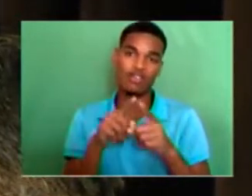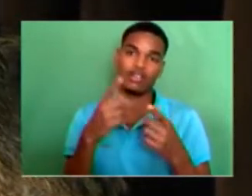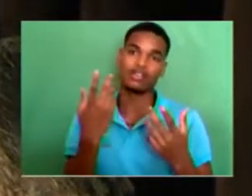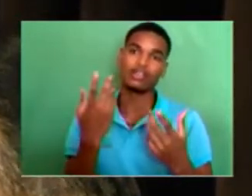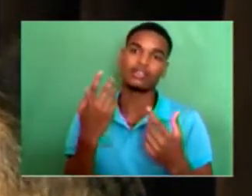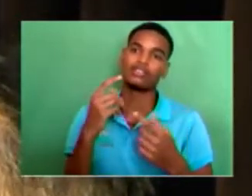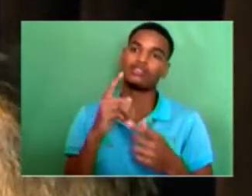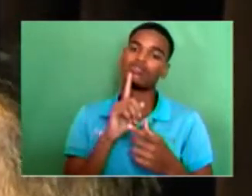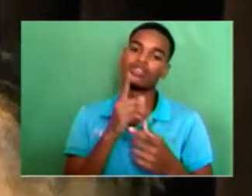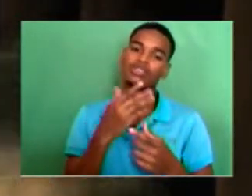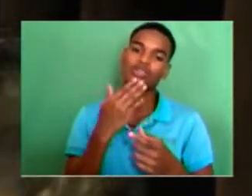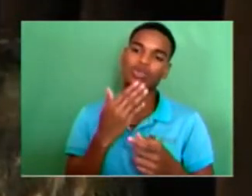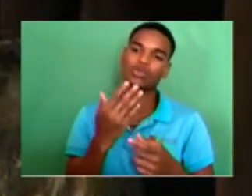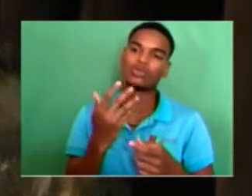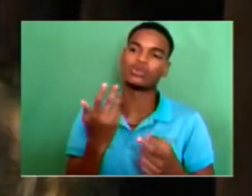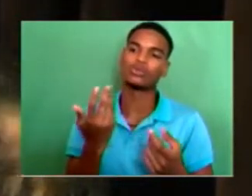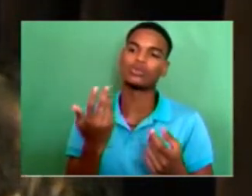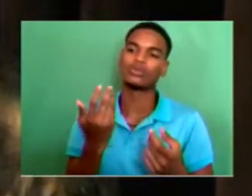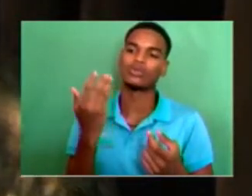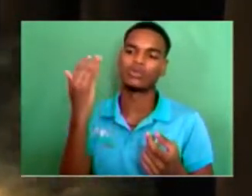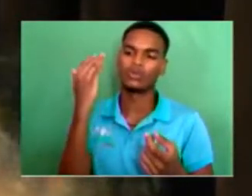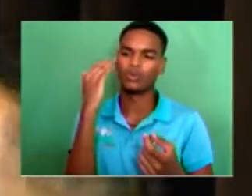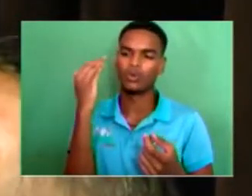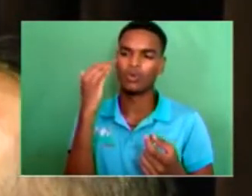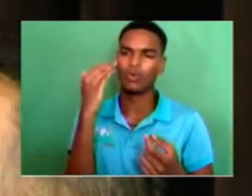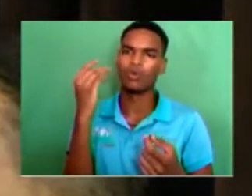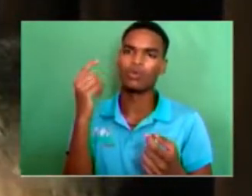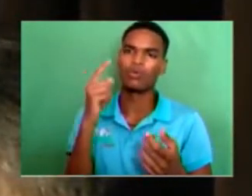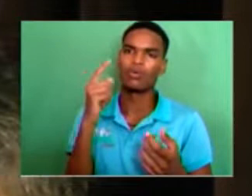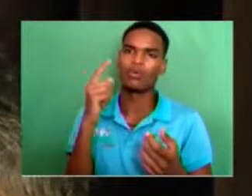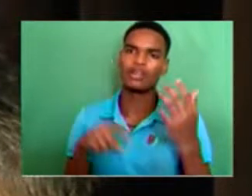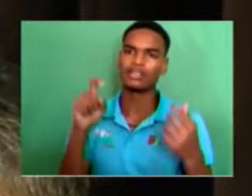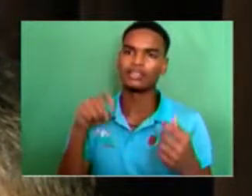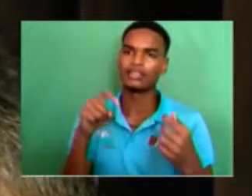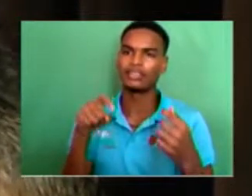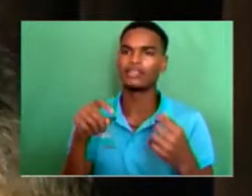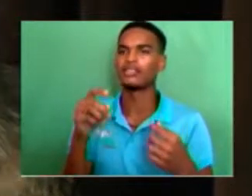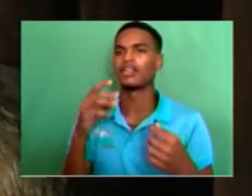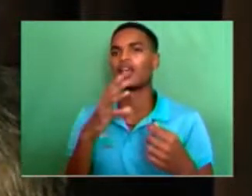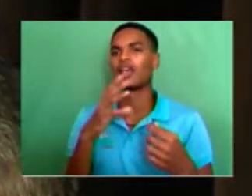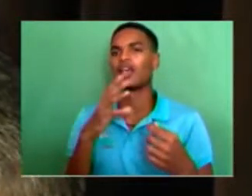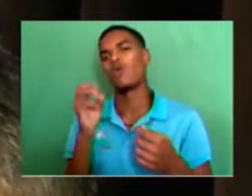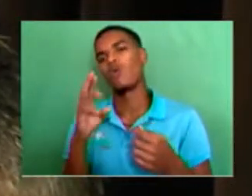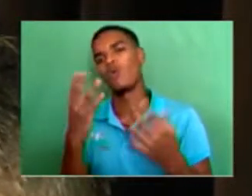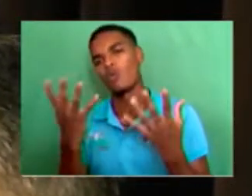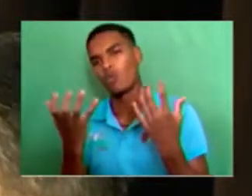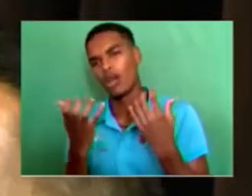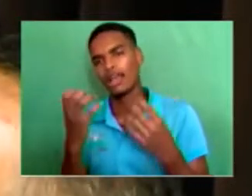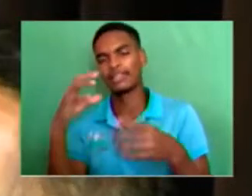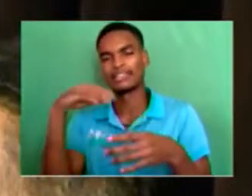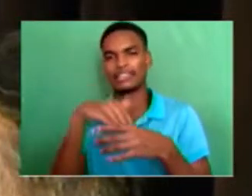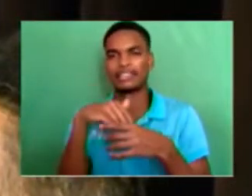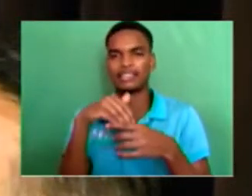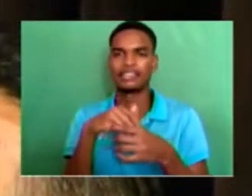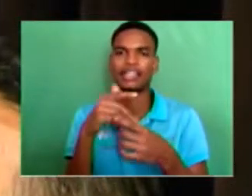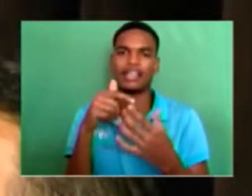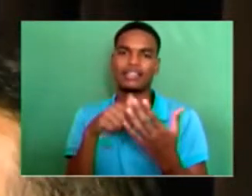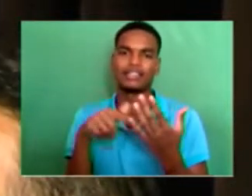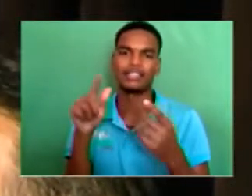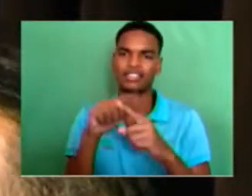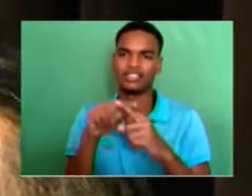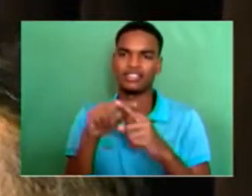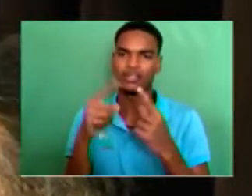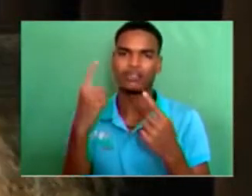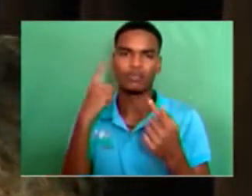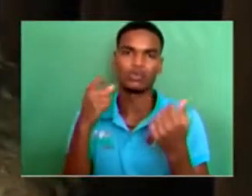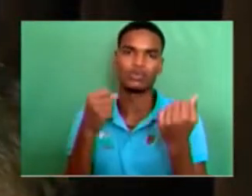good to know what you need or want in the devices to support the services and